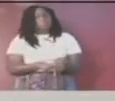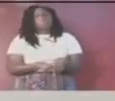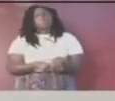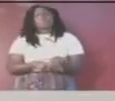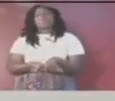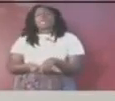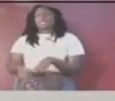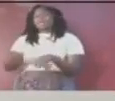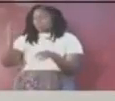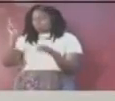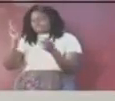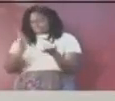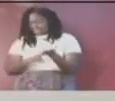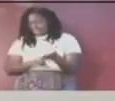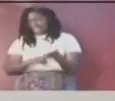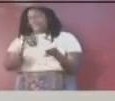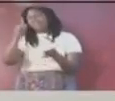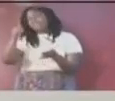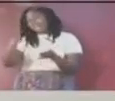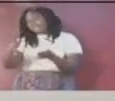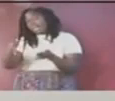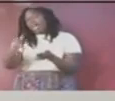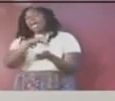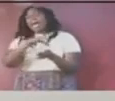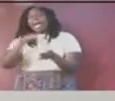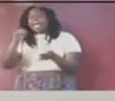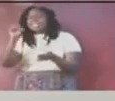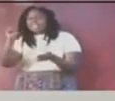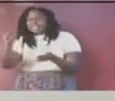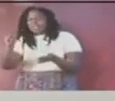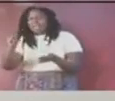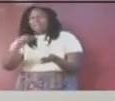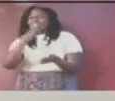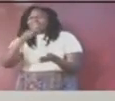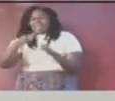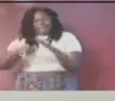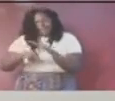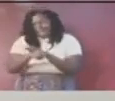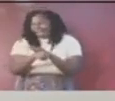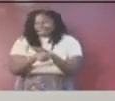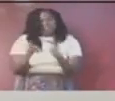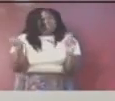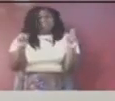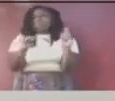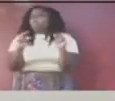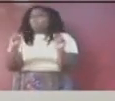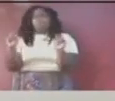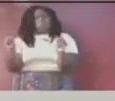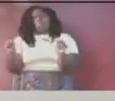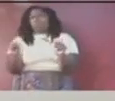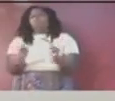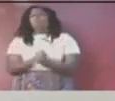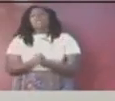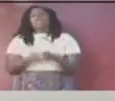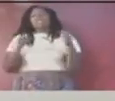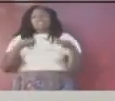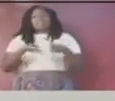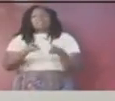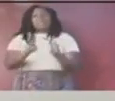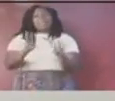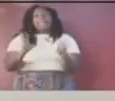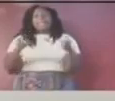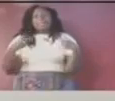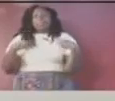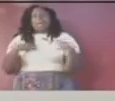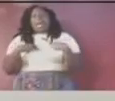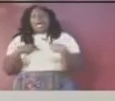and Sinopharm, it is a mechanism to have negotiations where